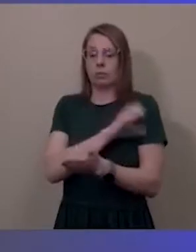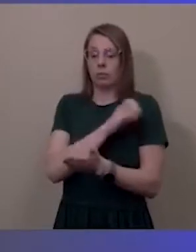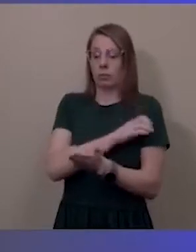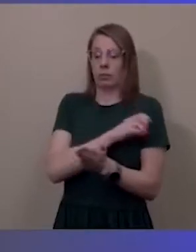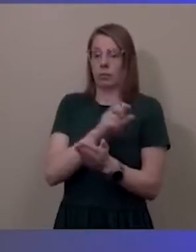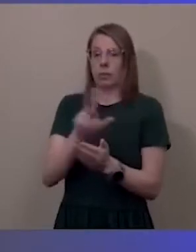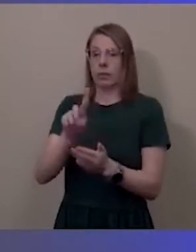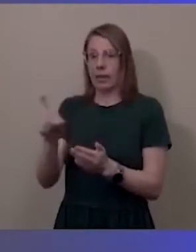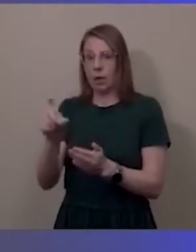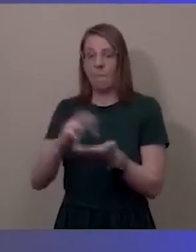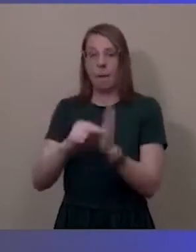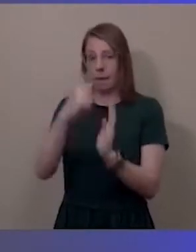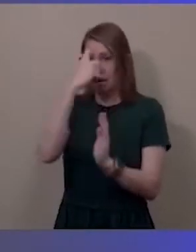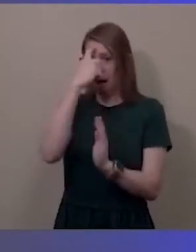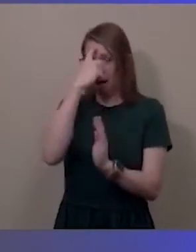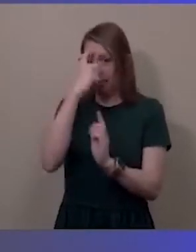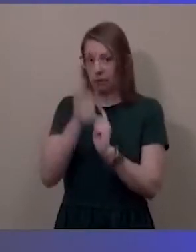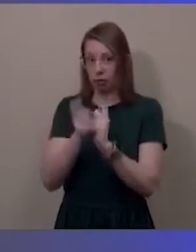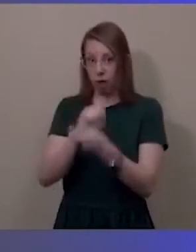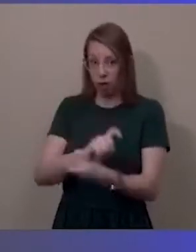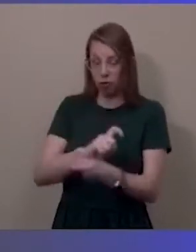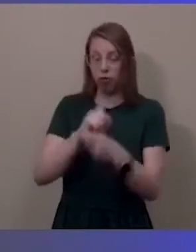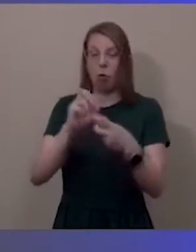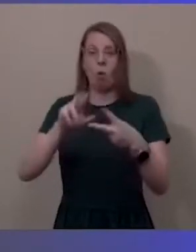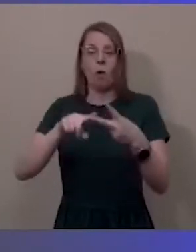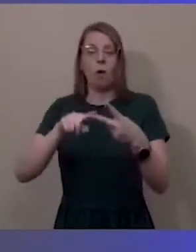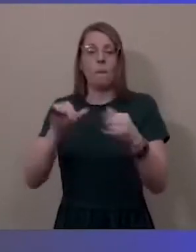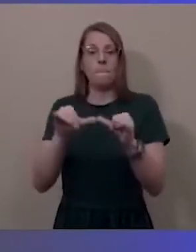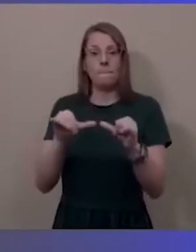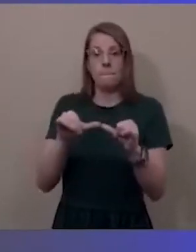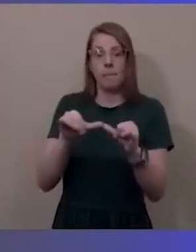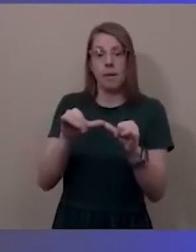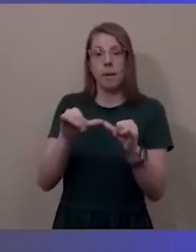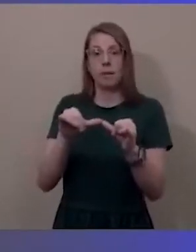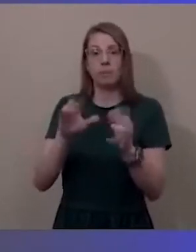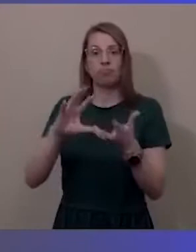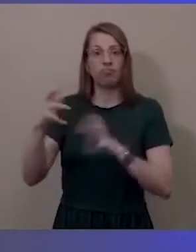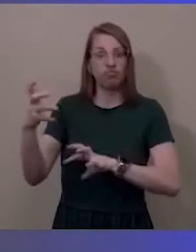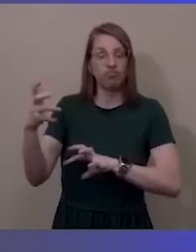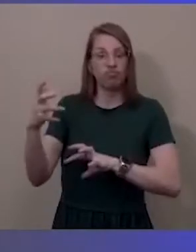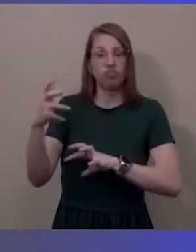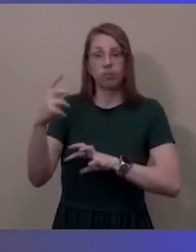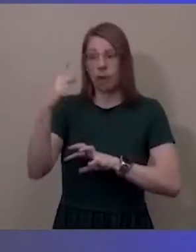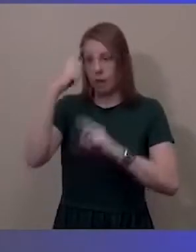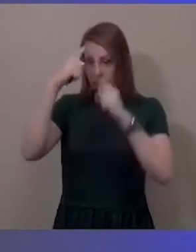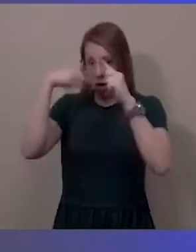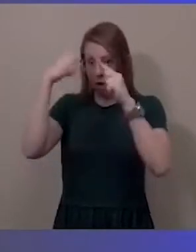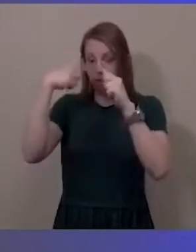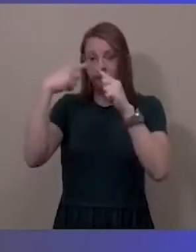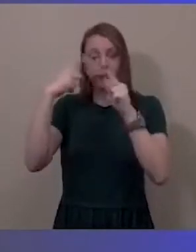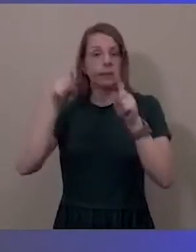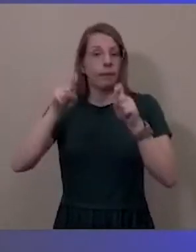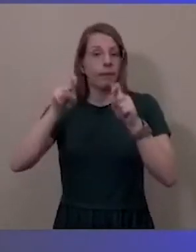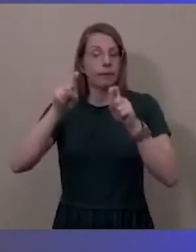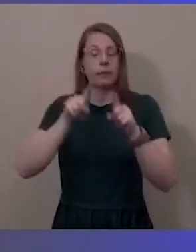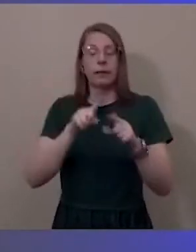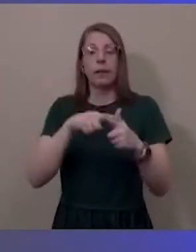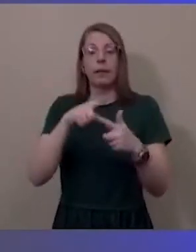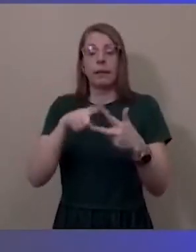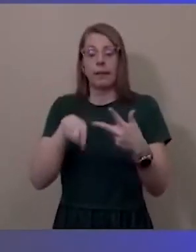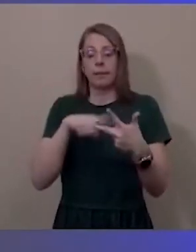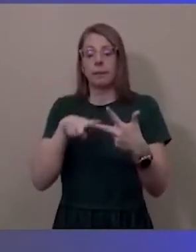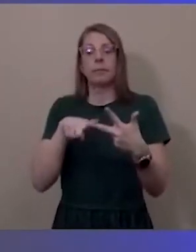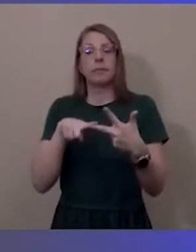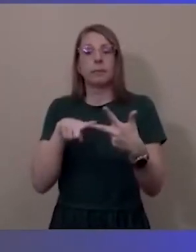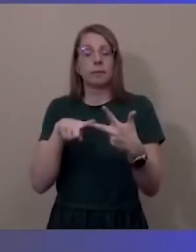changes? Do they have measurable impairments on, cognitive tests? And then we need to